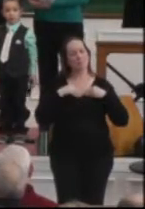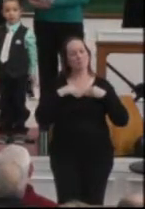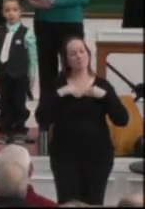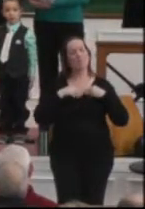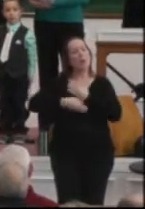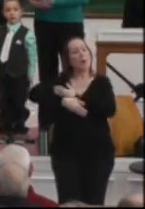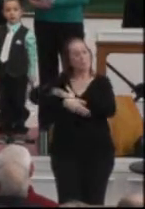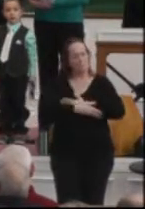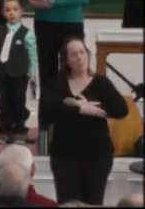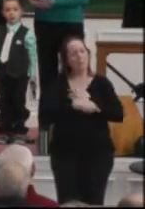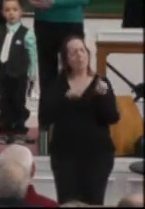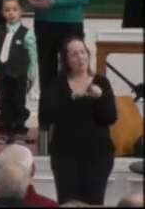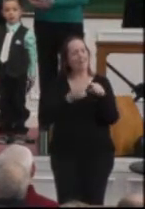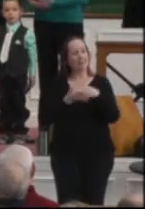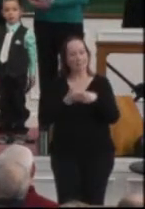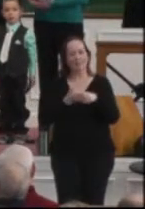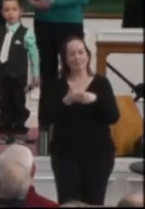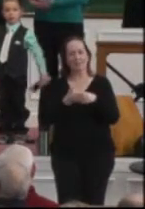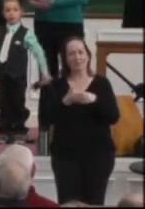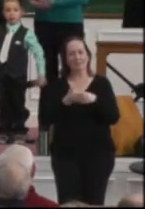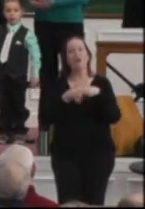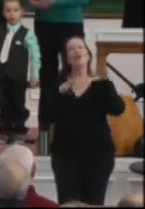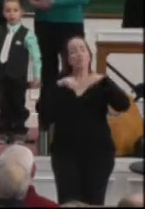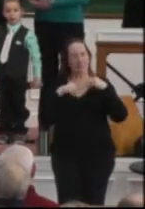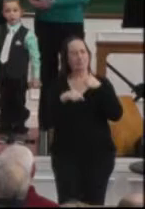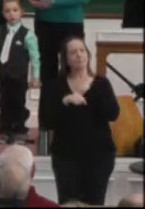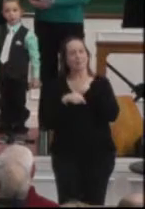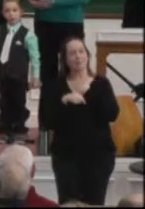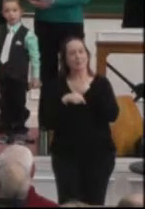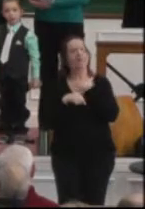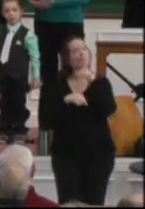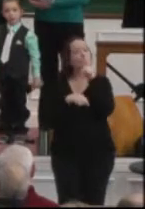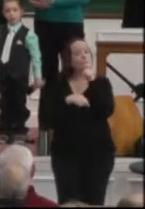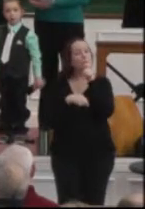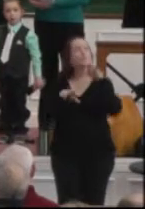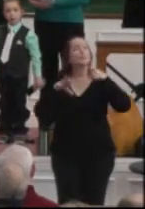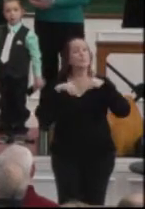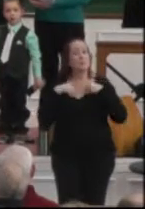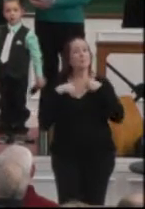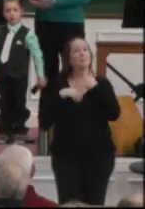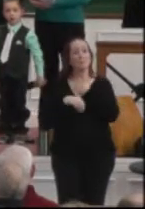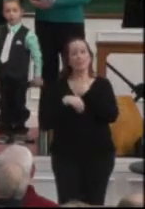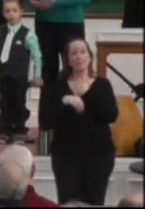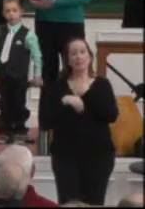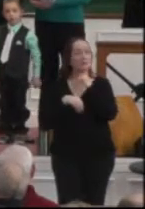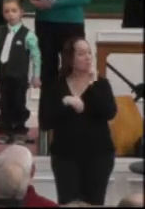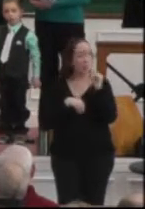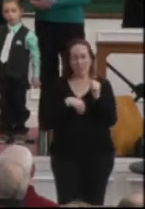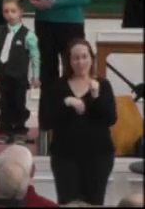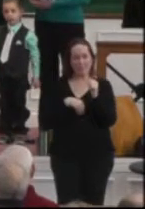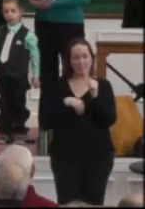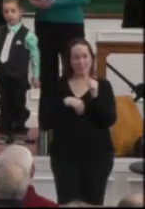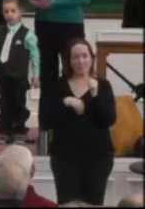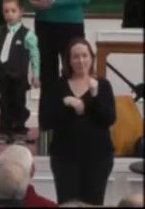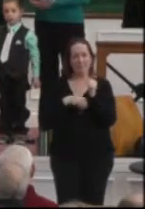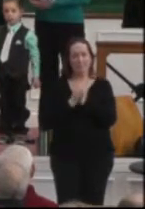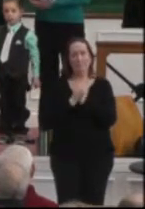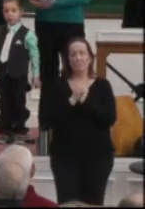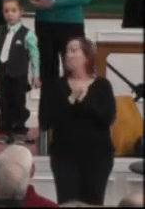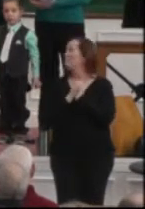name receives me. And whoever receives me not,